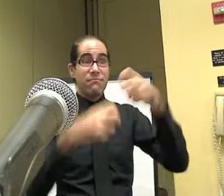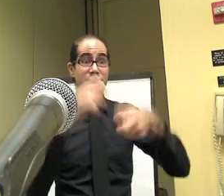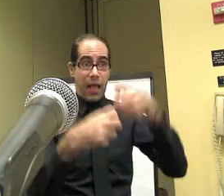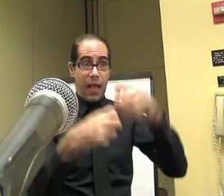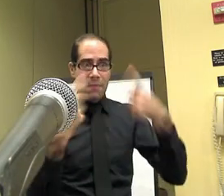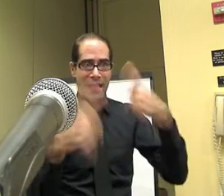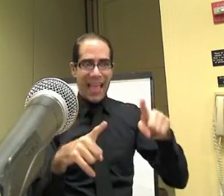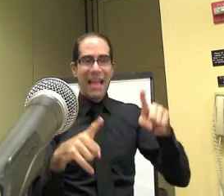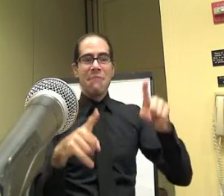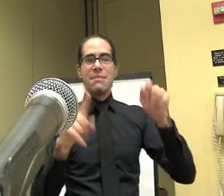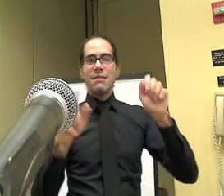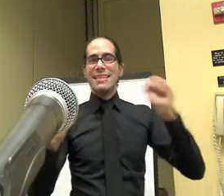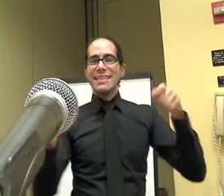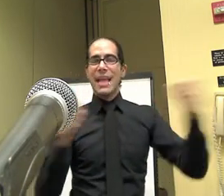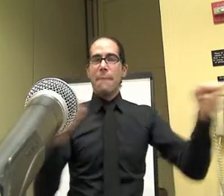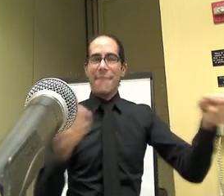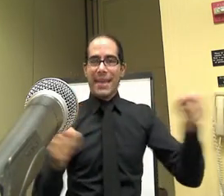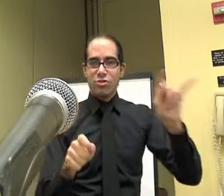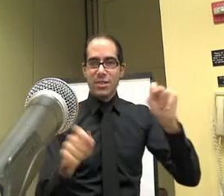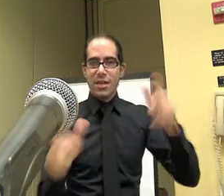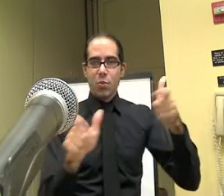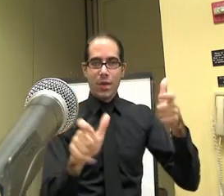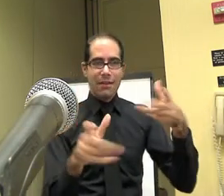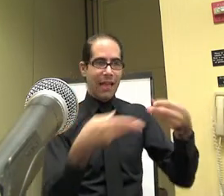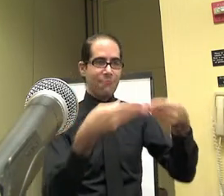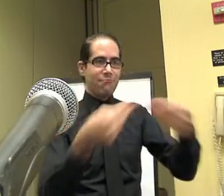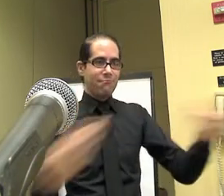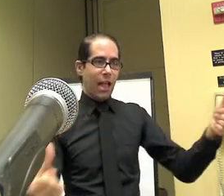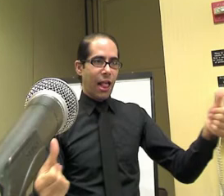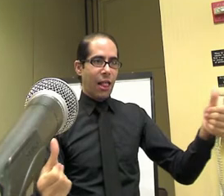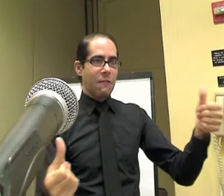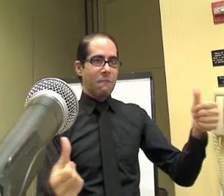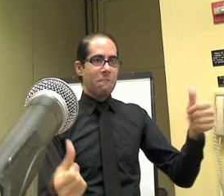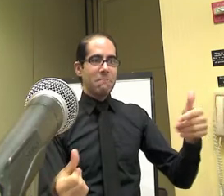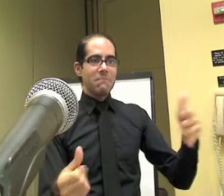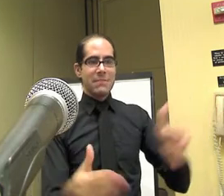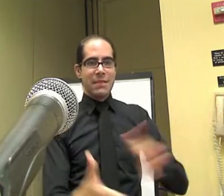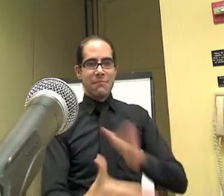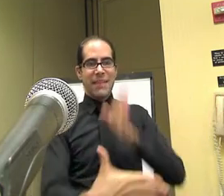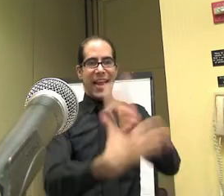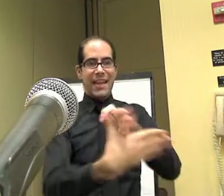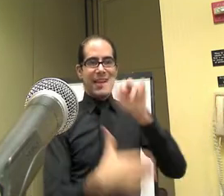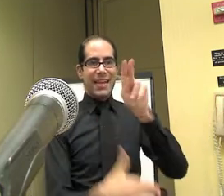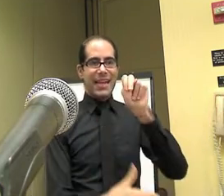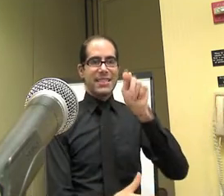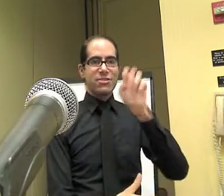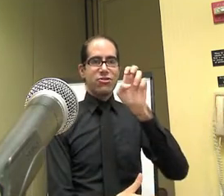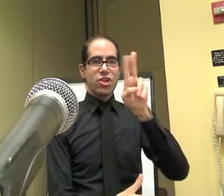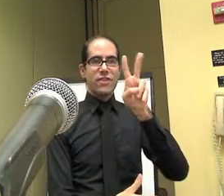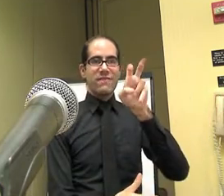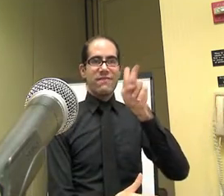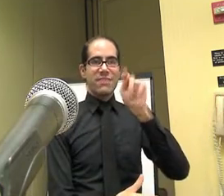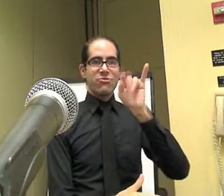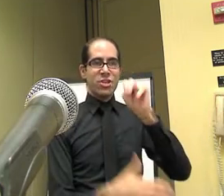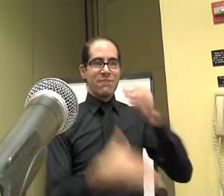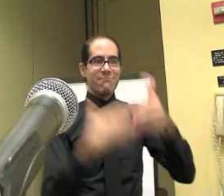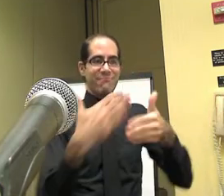the interpreter who will be speaking into English what I sign helps me to be able to manage the crowd